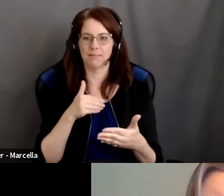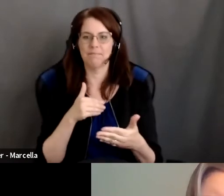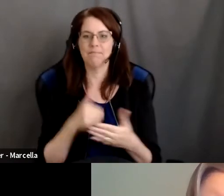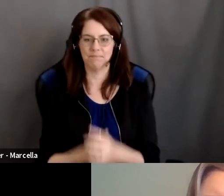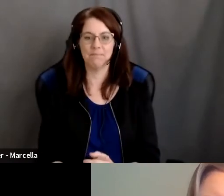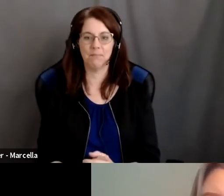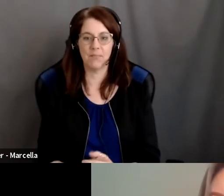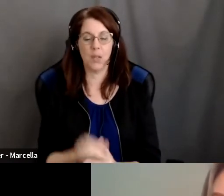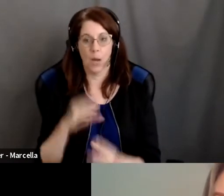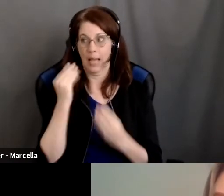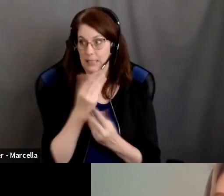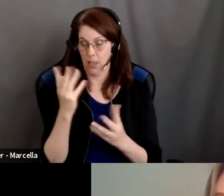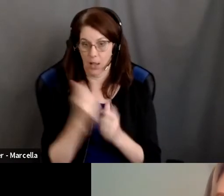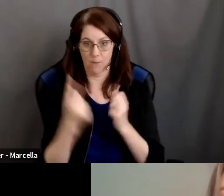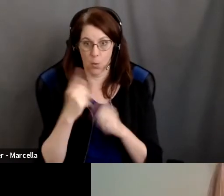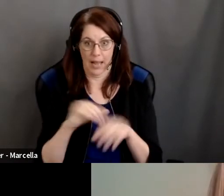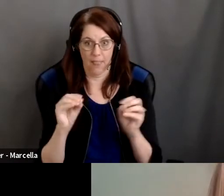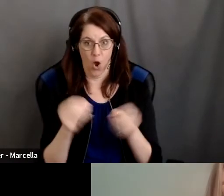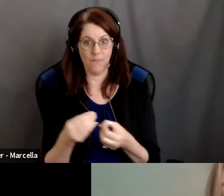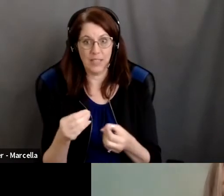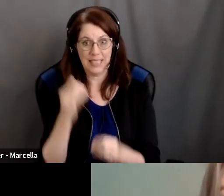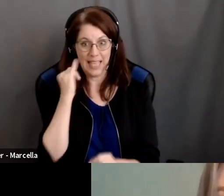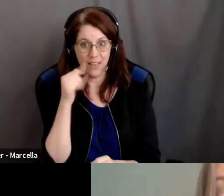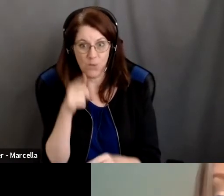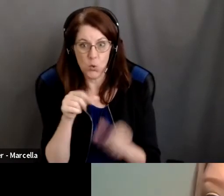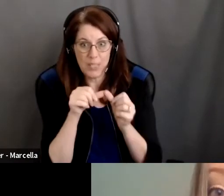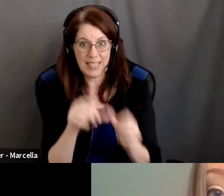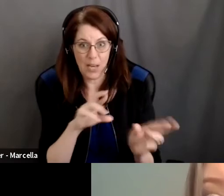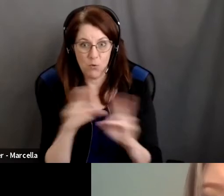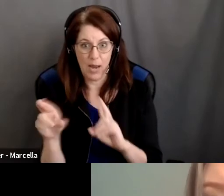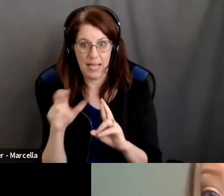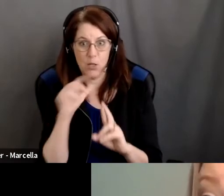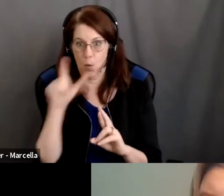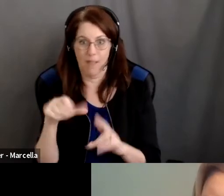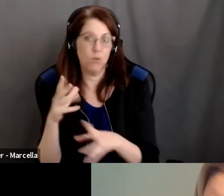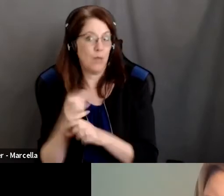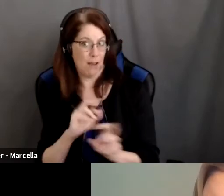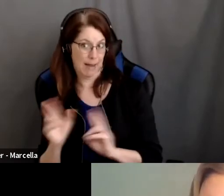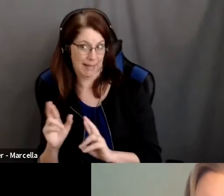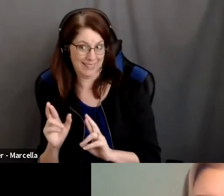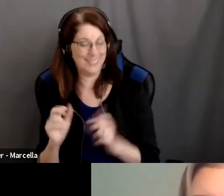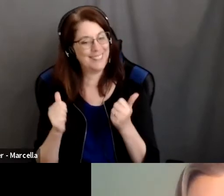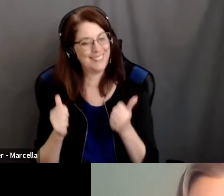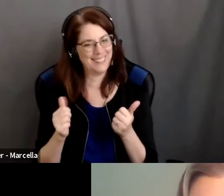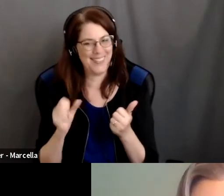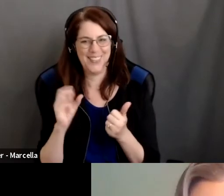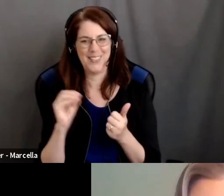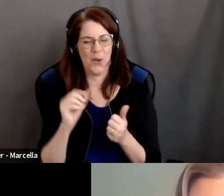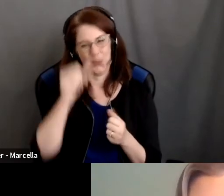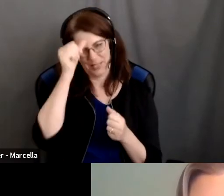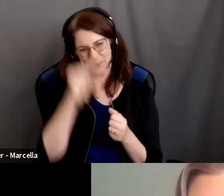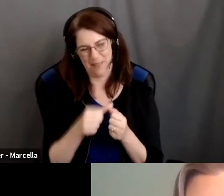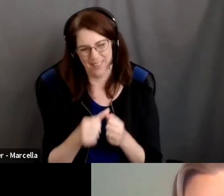everybody at the office, especially when it comes to audits, if you stay ready, you ain't got to get ready. So just keep that in